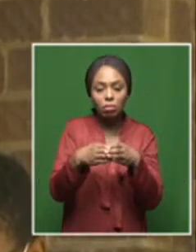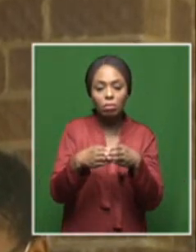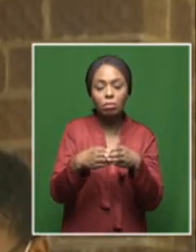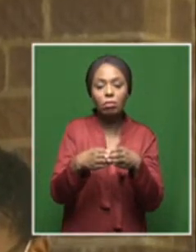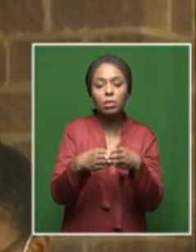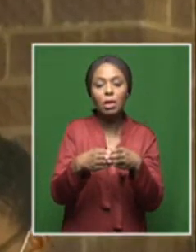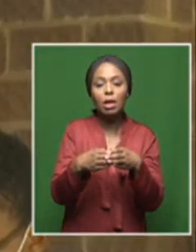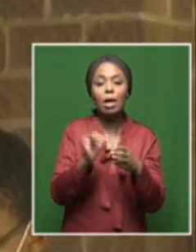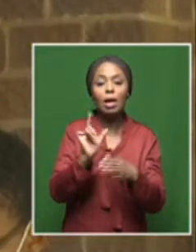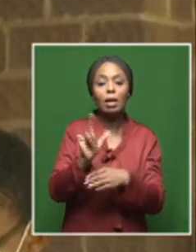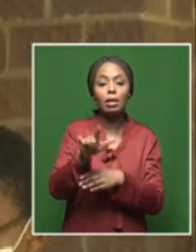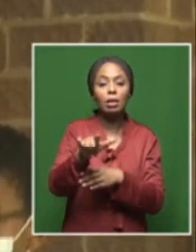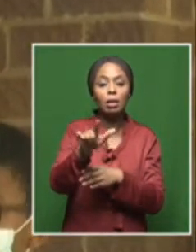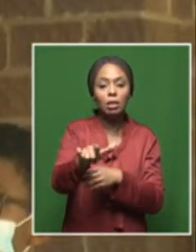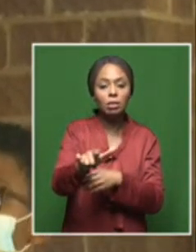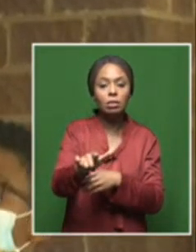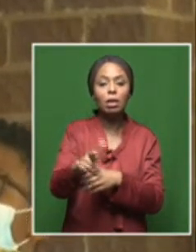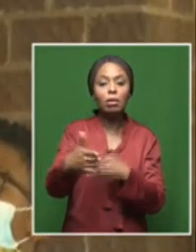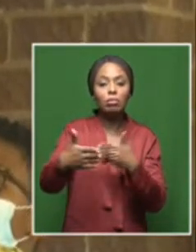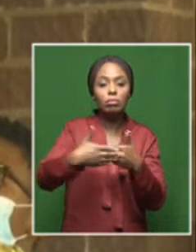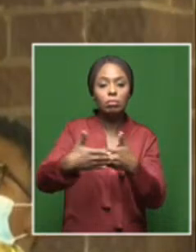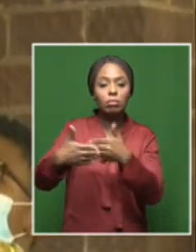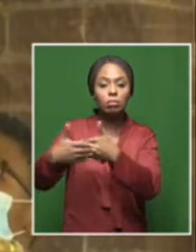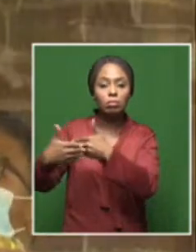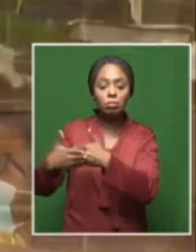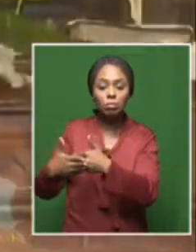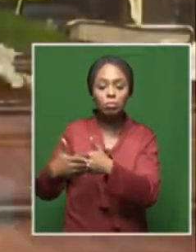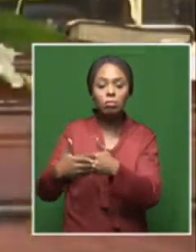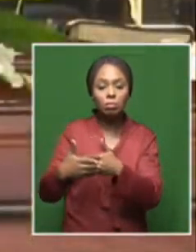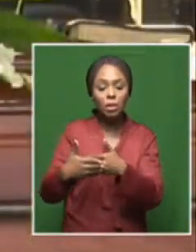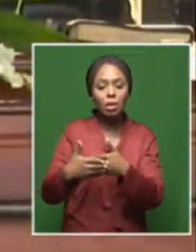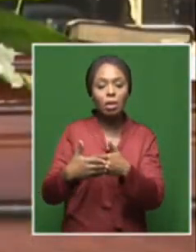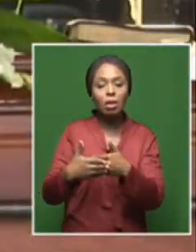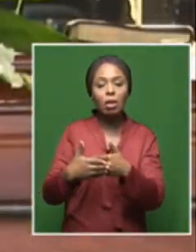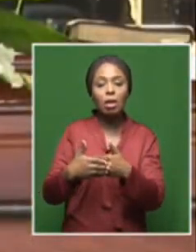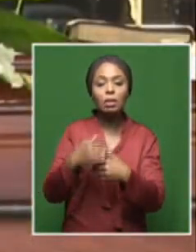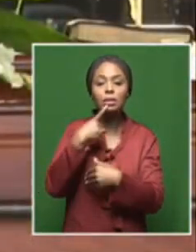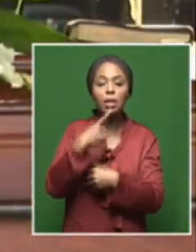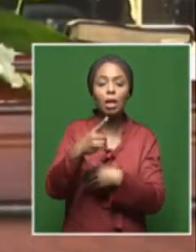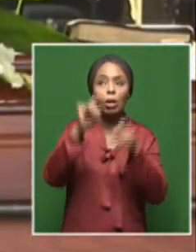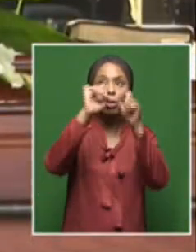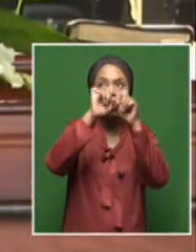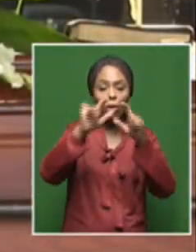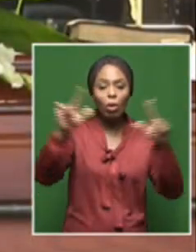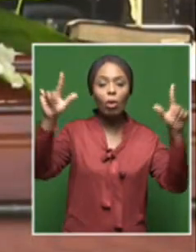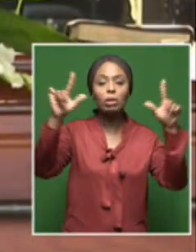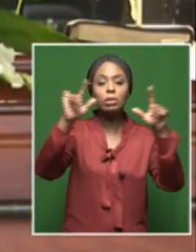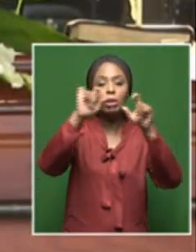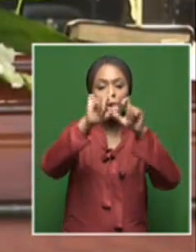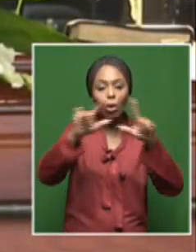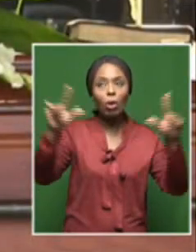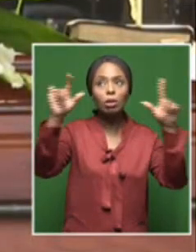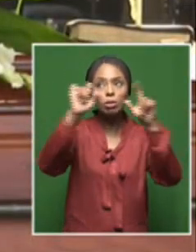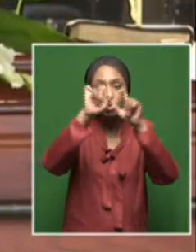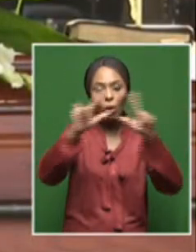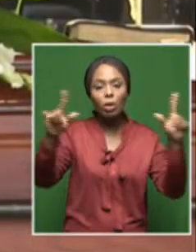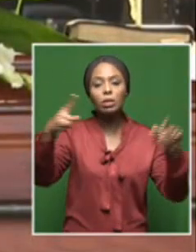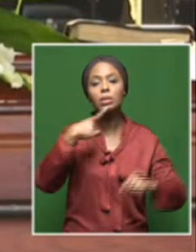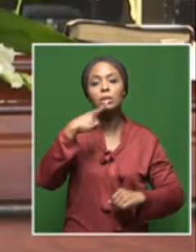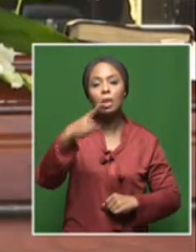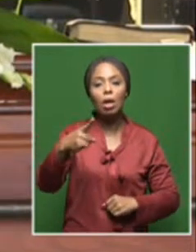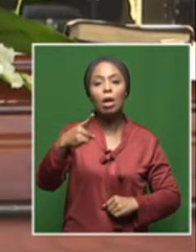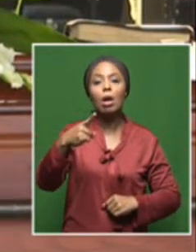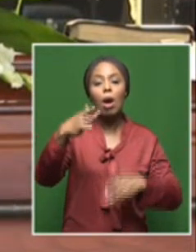Later, the others also came. "Lord, Lord," they said, "open the door for